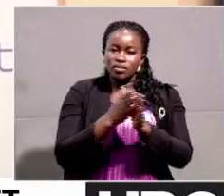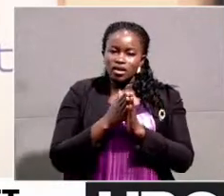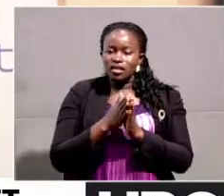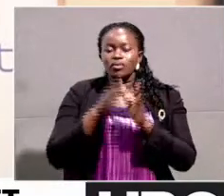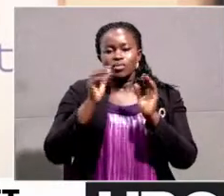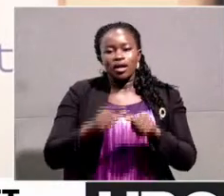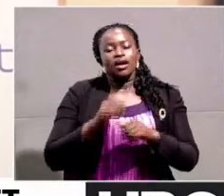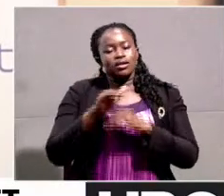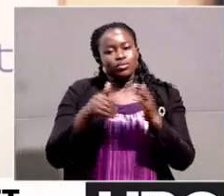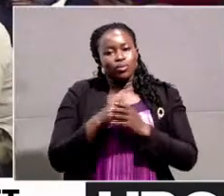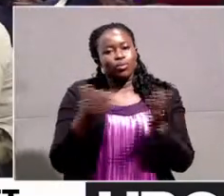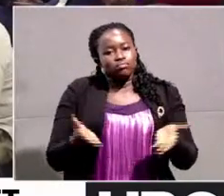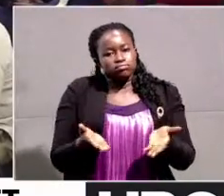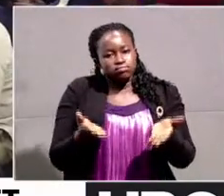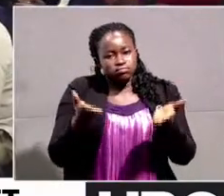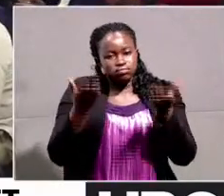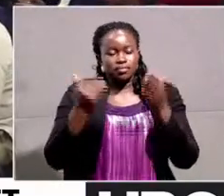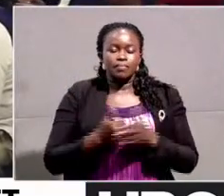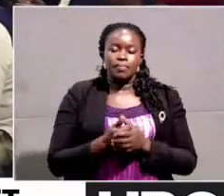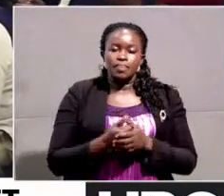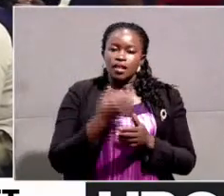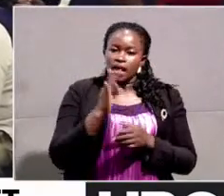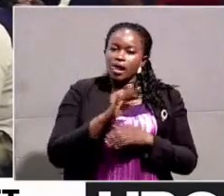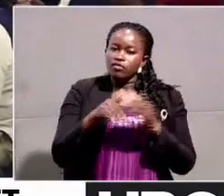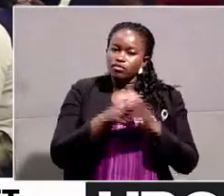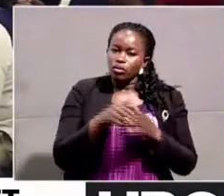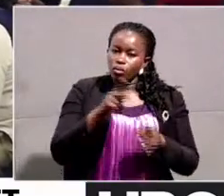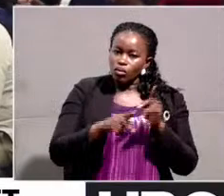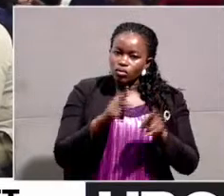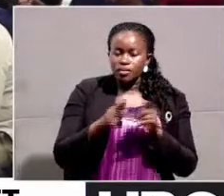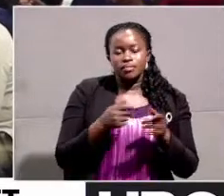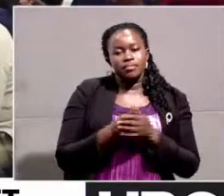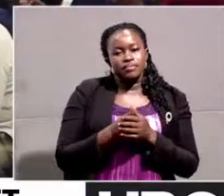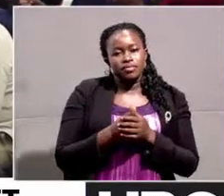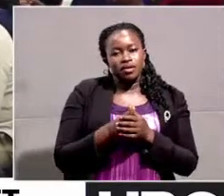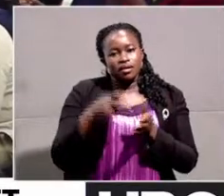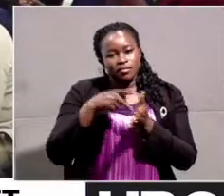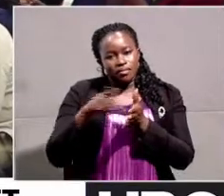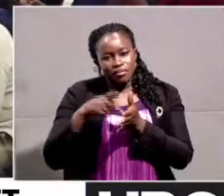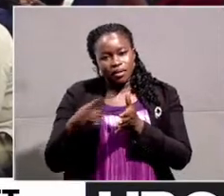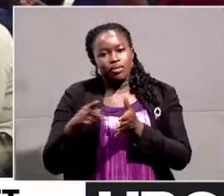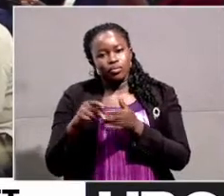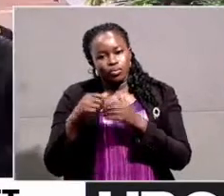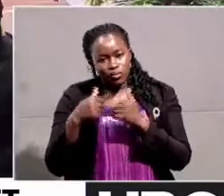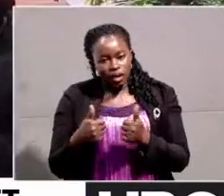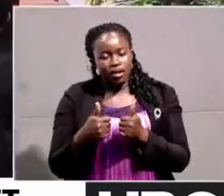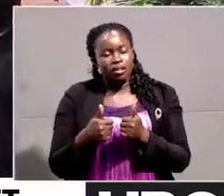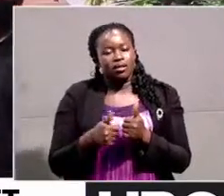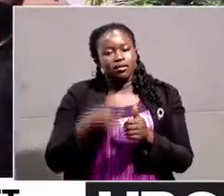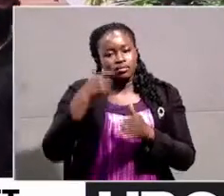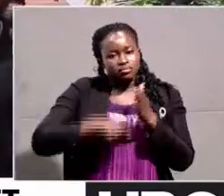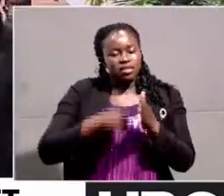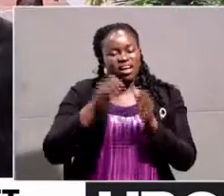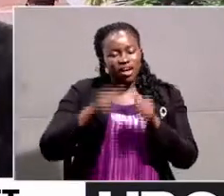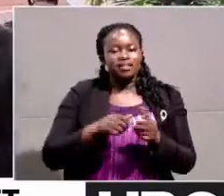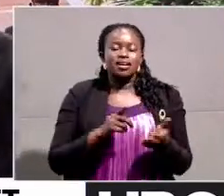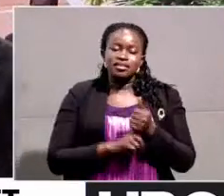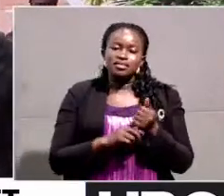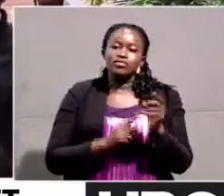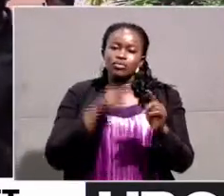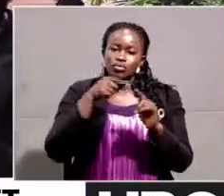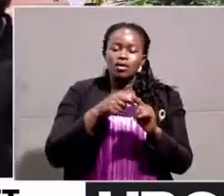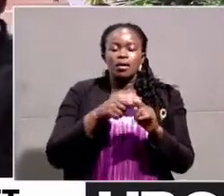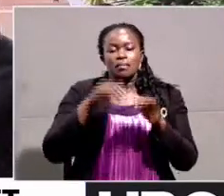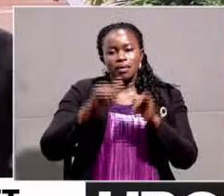can rise up to that challenge. If everybody is to pay their fair share voluntarily, the target is achievable, says Ramadan Gobi,